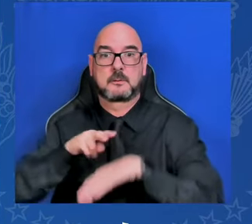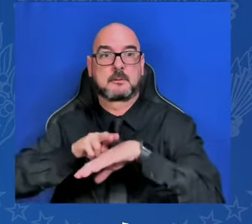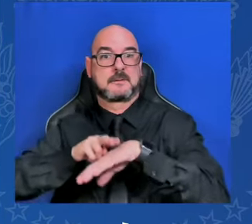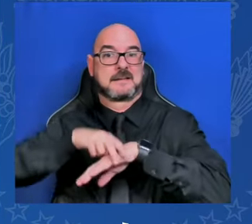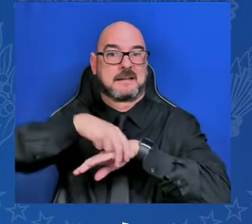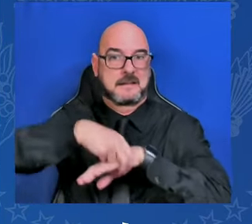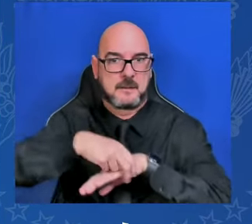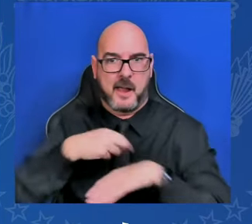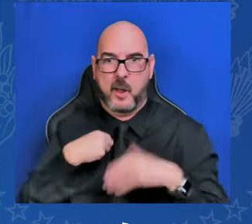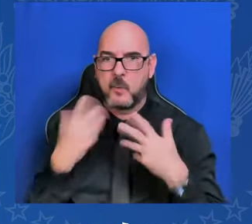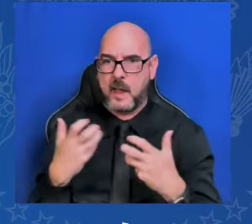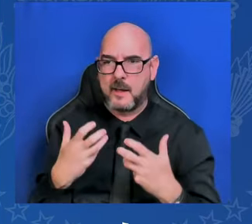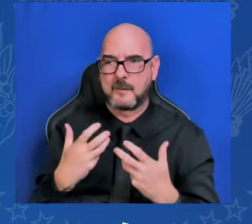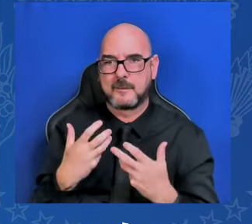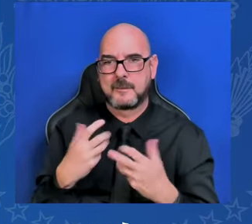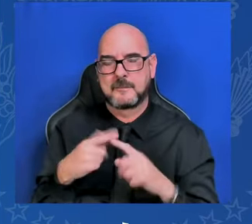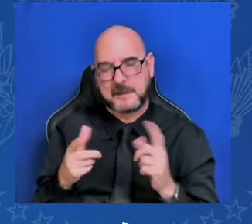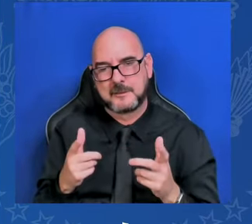You defeated